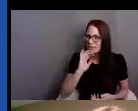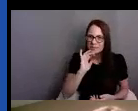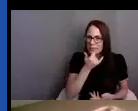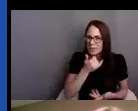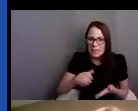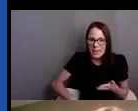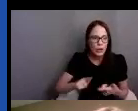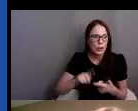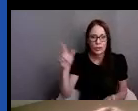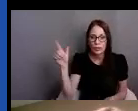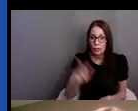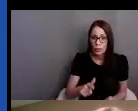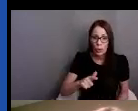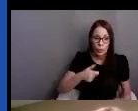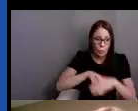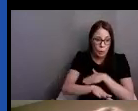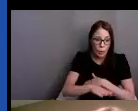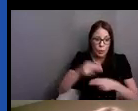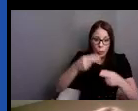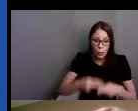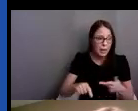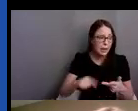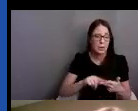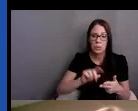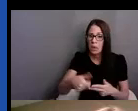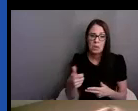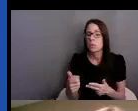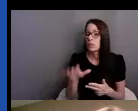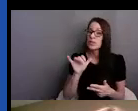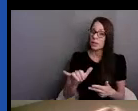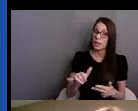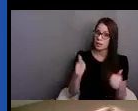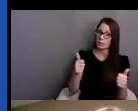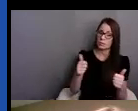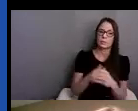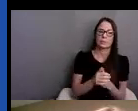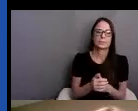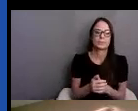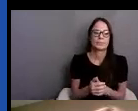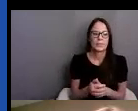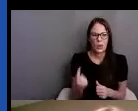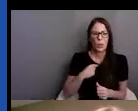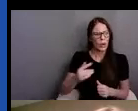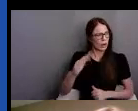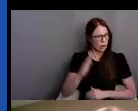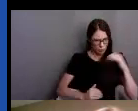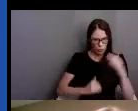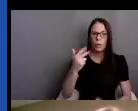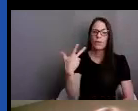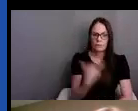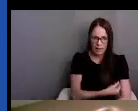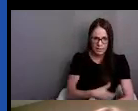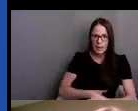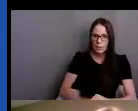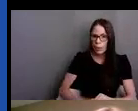very reassuring. In pregnancy, we're very comfortable with vaccinating pregnant women. Things